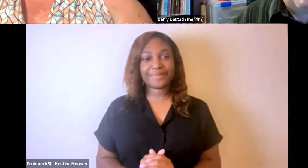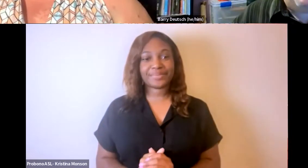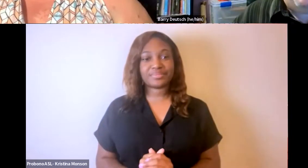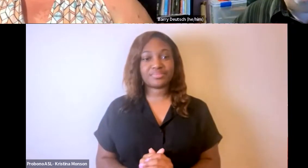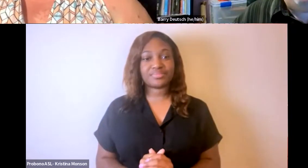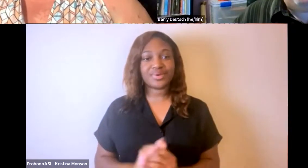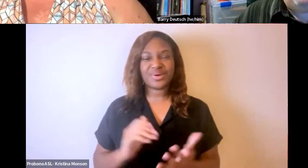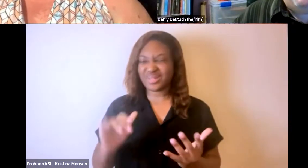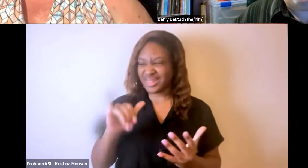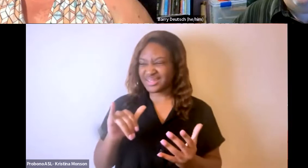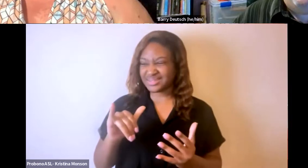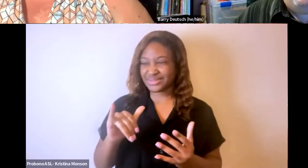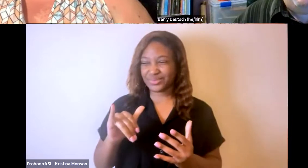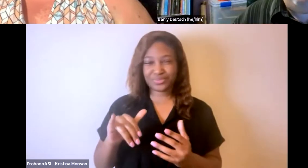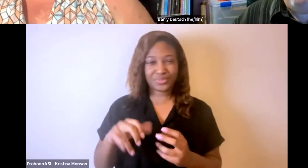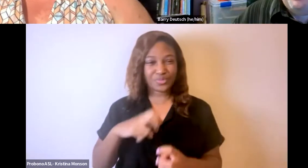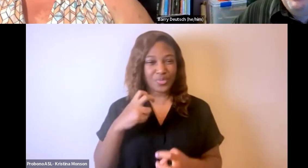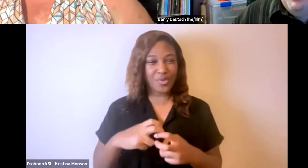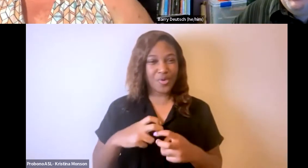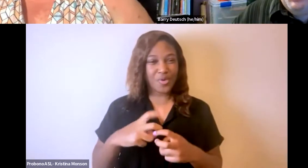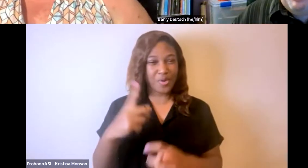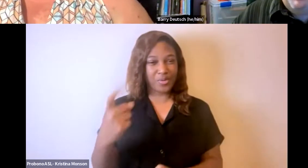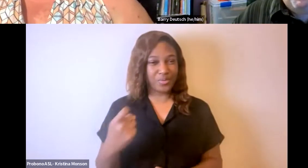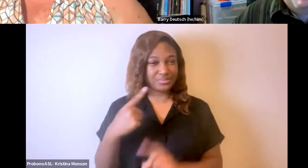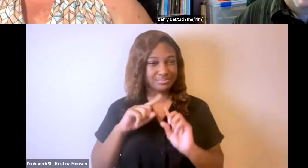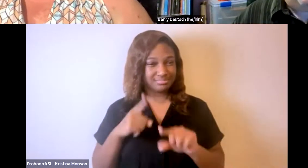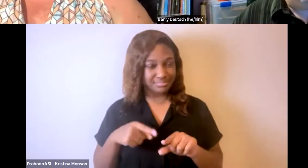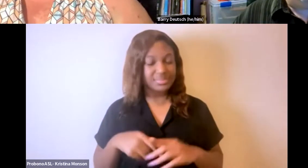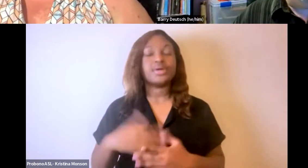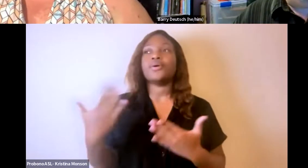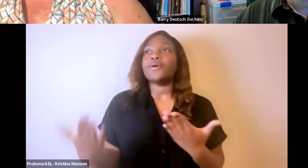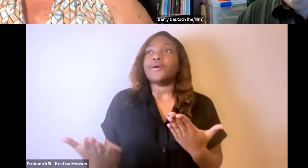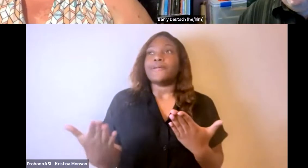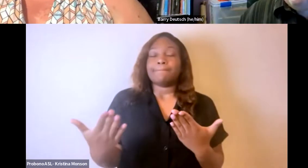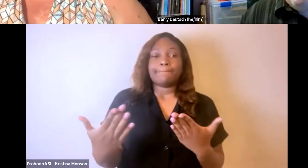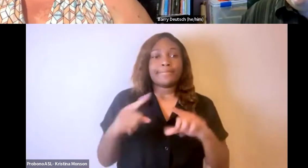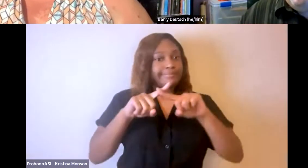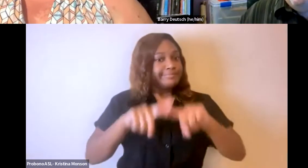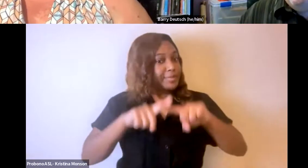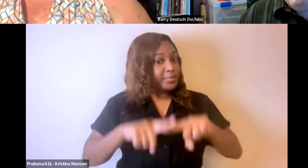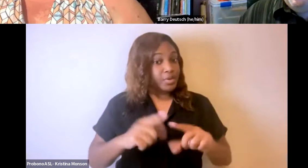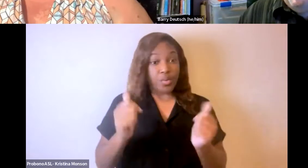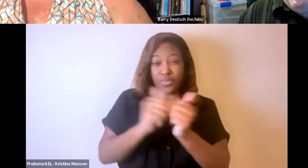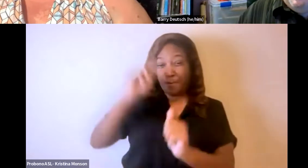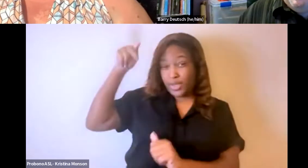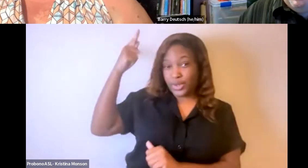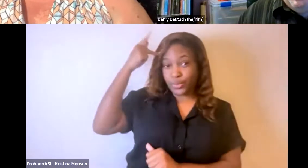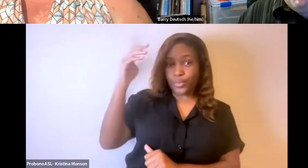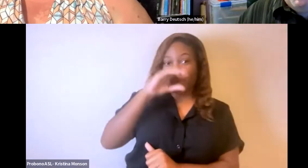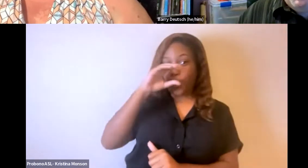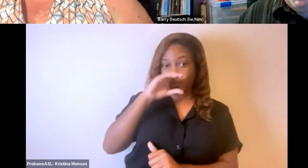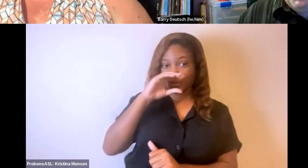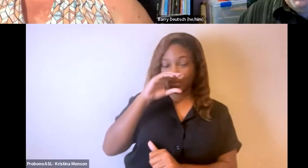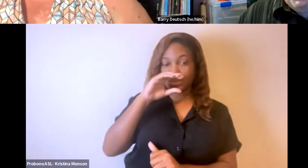boy, that's a kind of difficult question. To some degree, with the political cartoons,